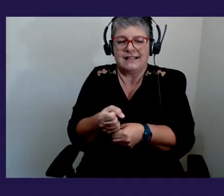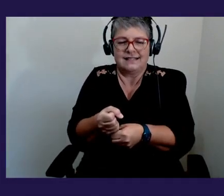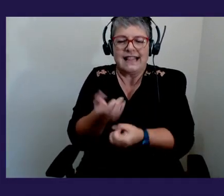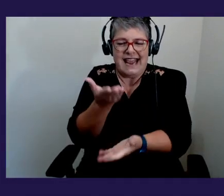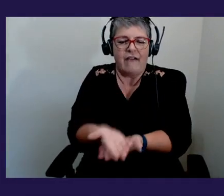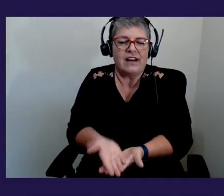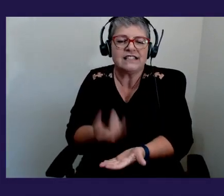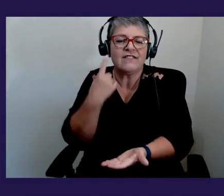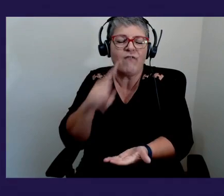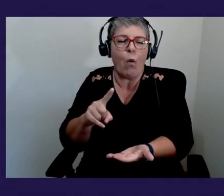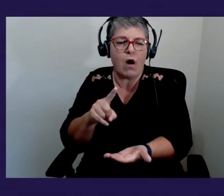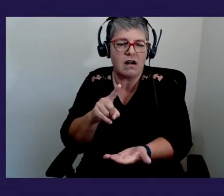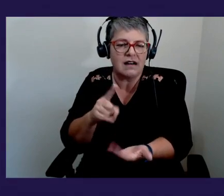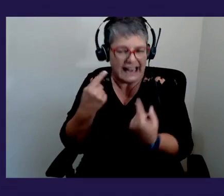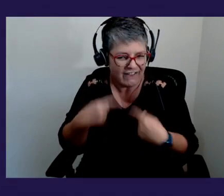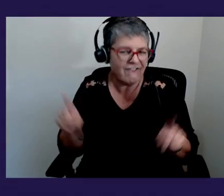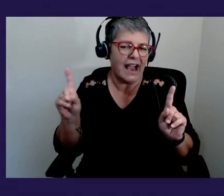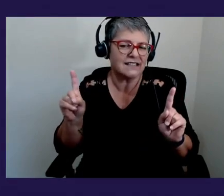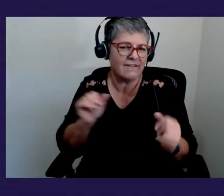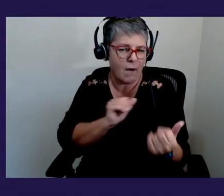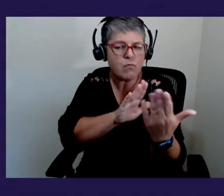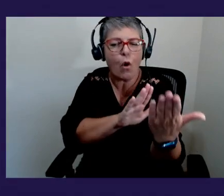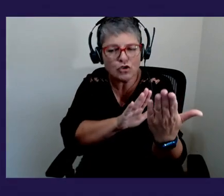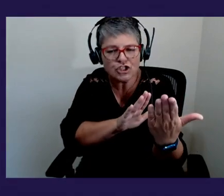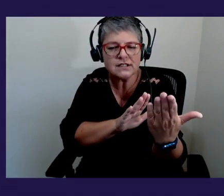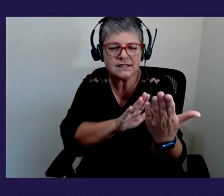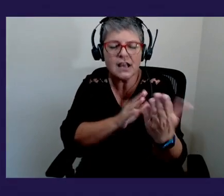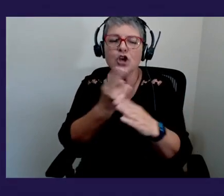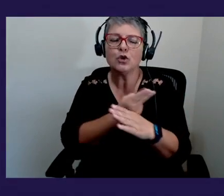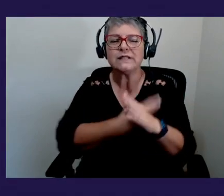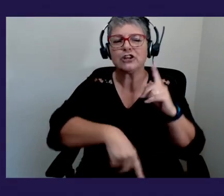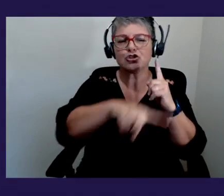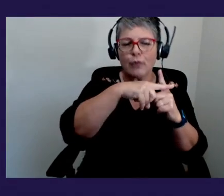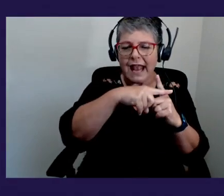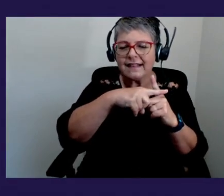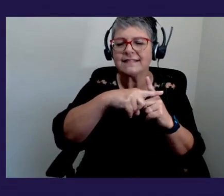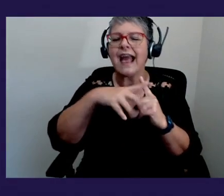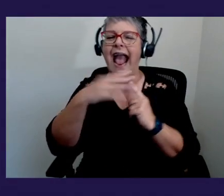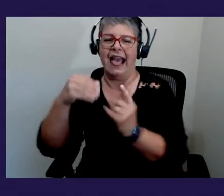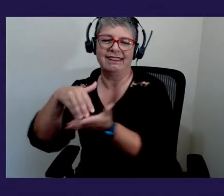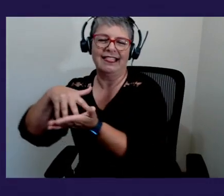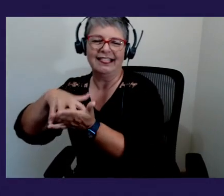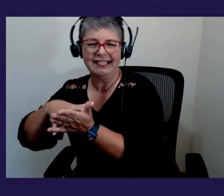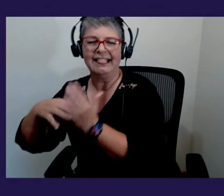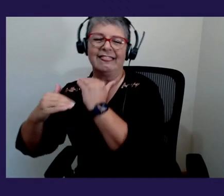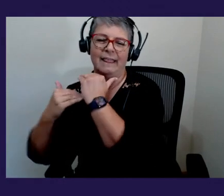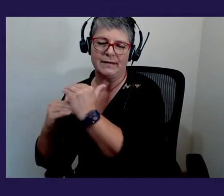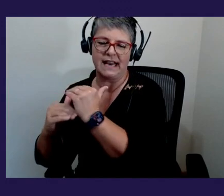well as their strengths and limitations. And I'll be talking about those very briefly. Next slide, please.